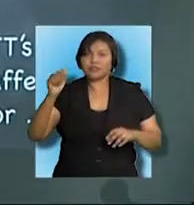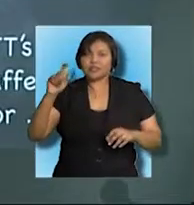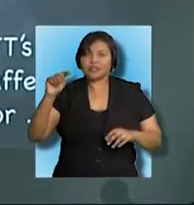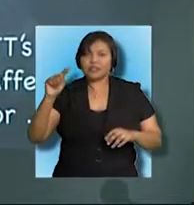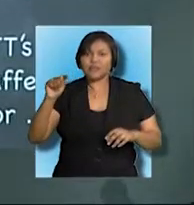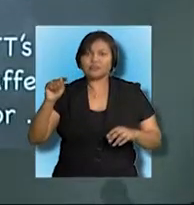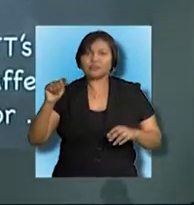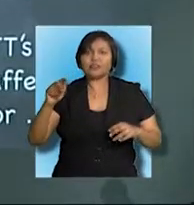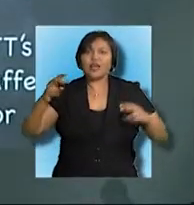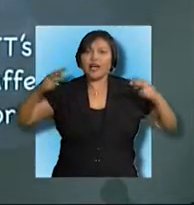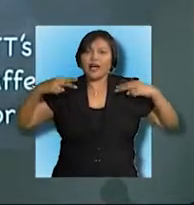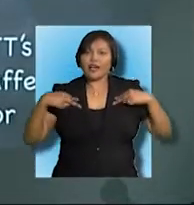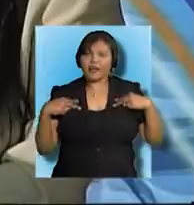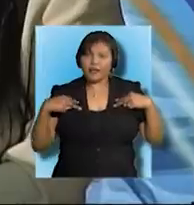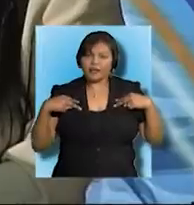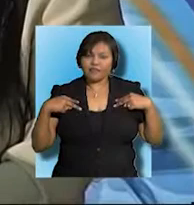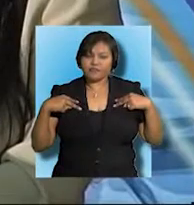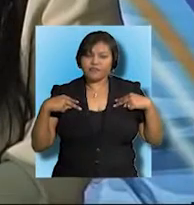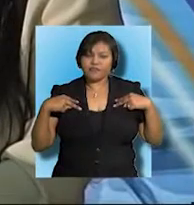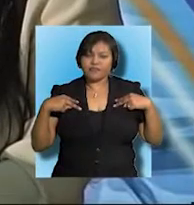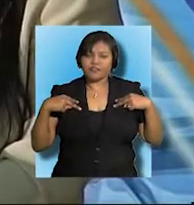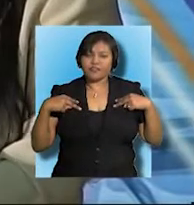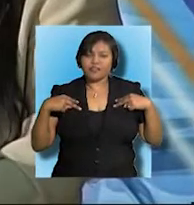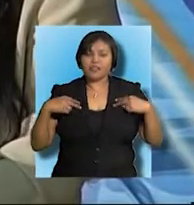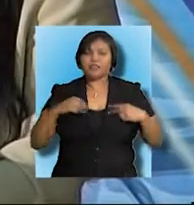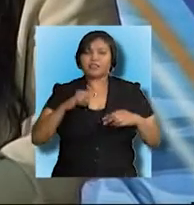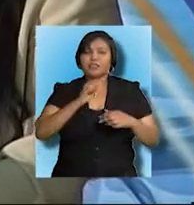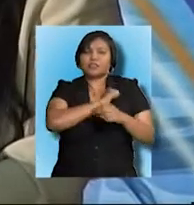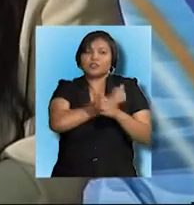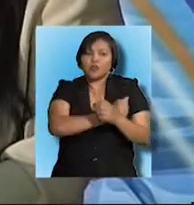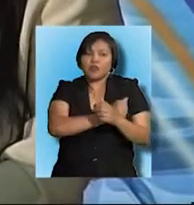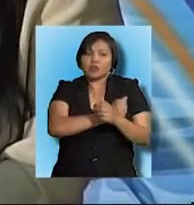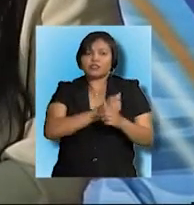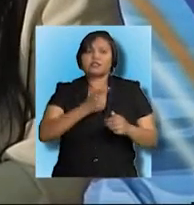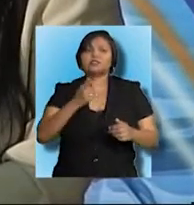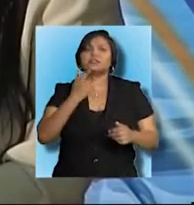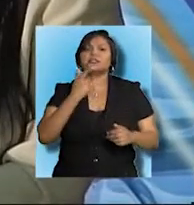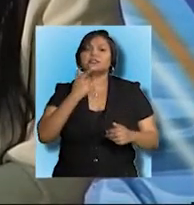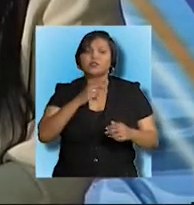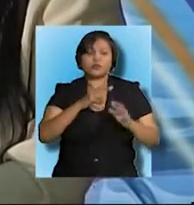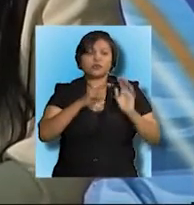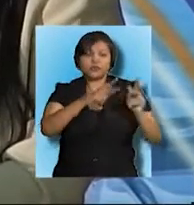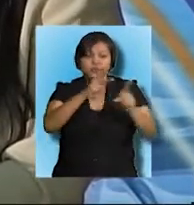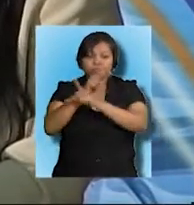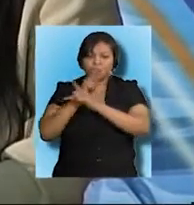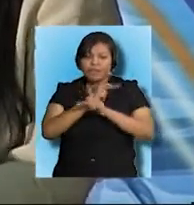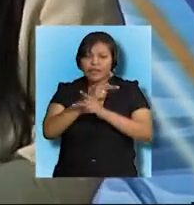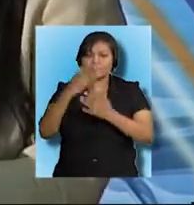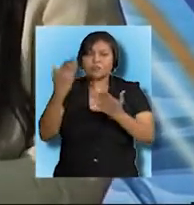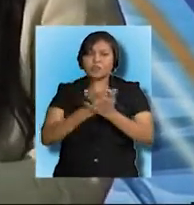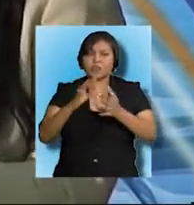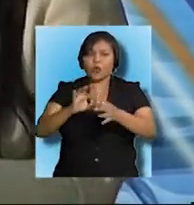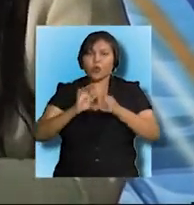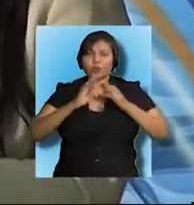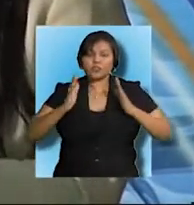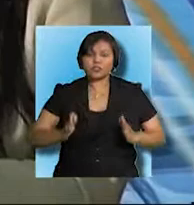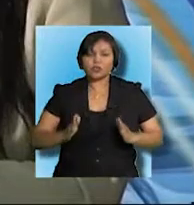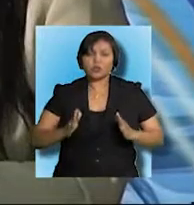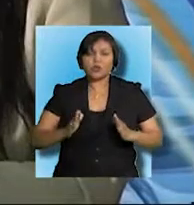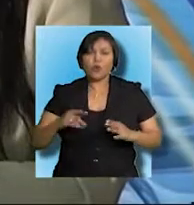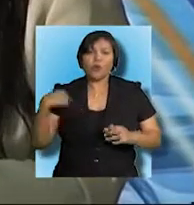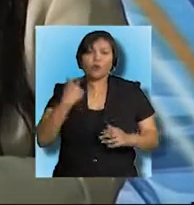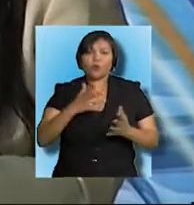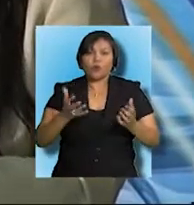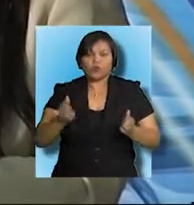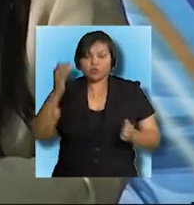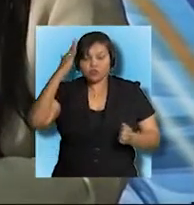Do we have antitrust laws or similar laws that disallow monopolization? TTPBA would like to know TAT's position